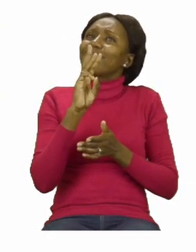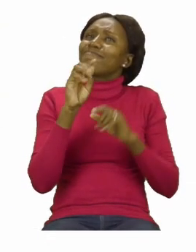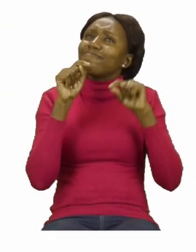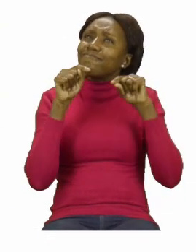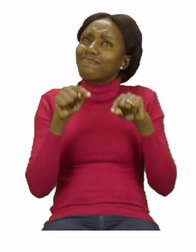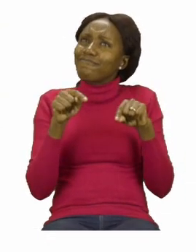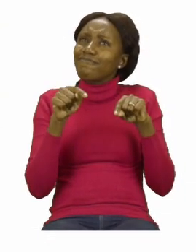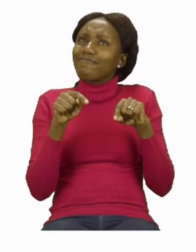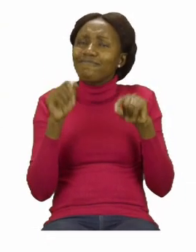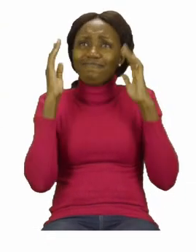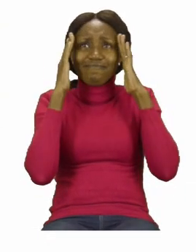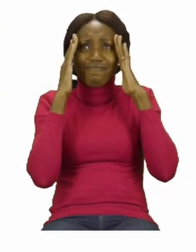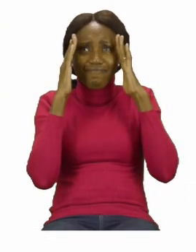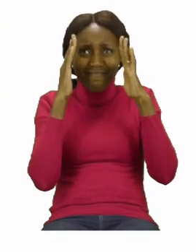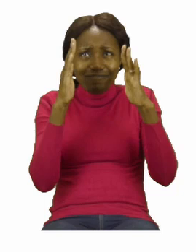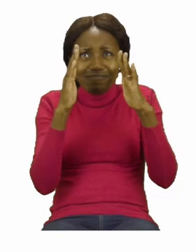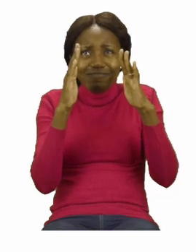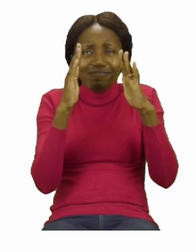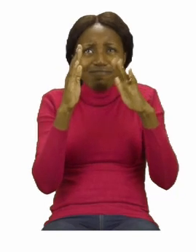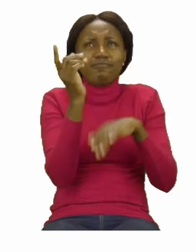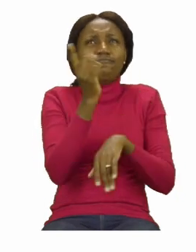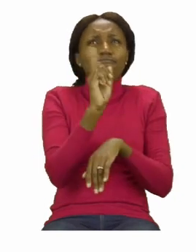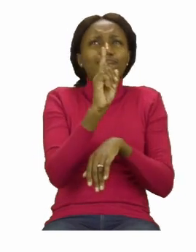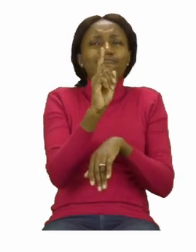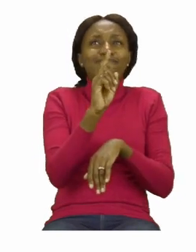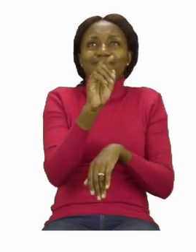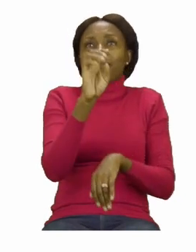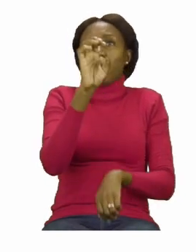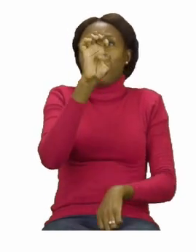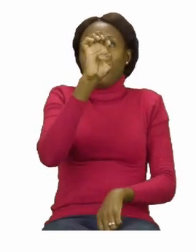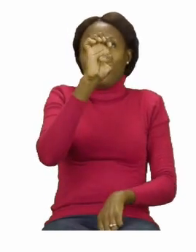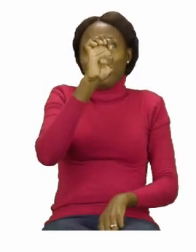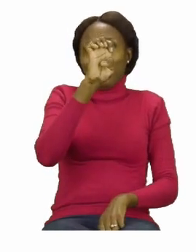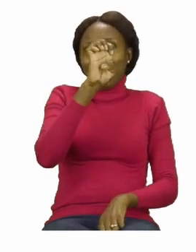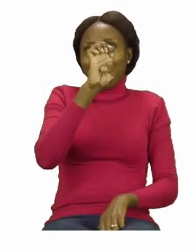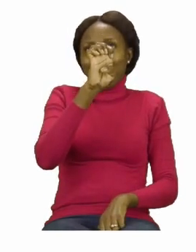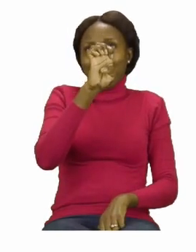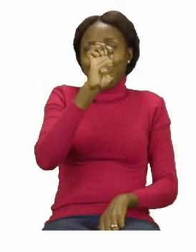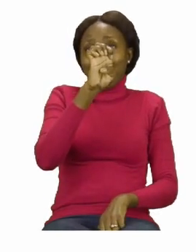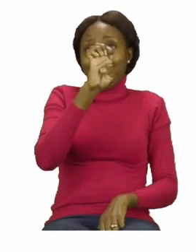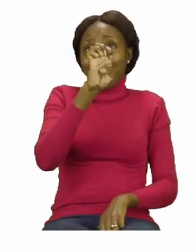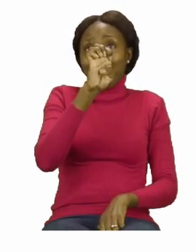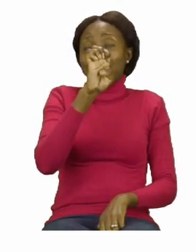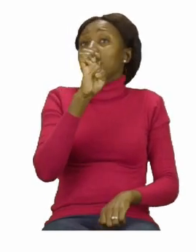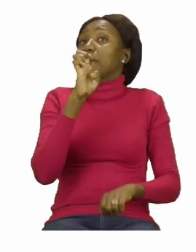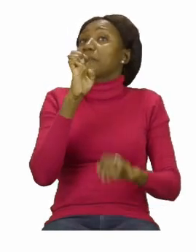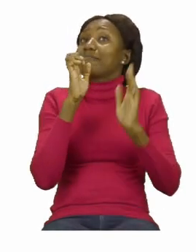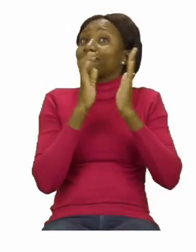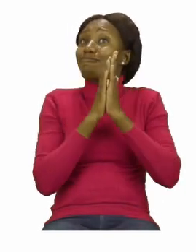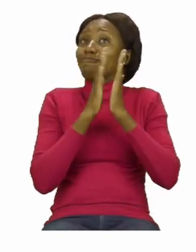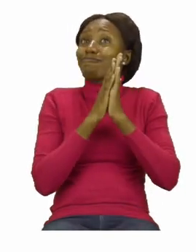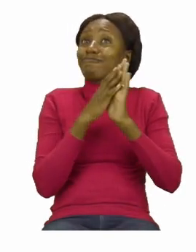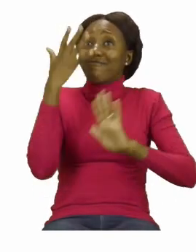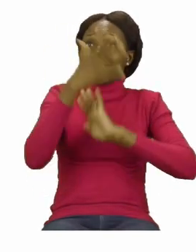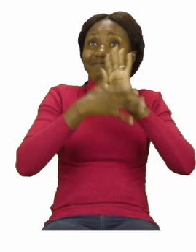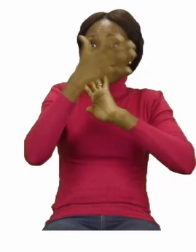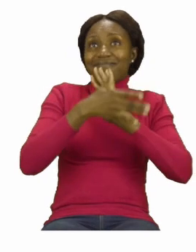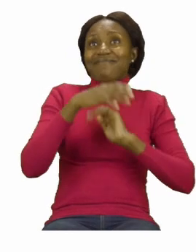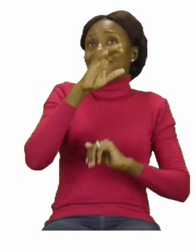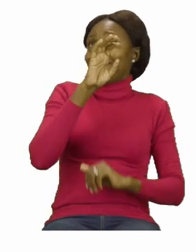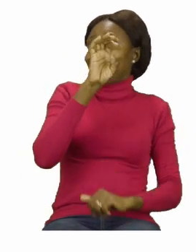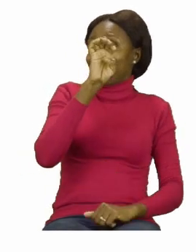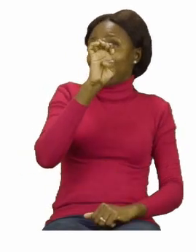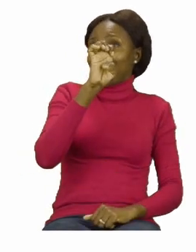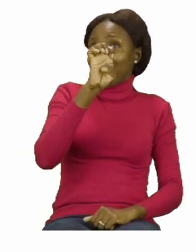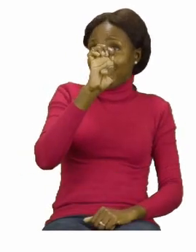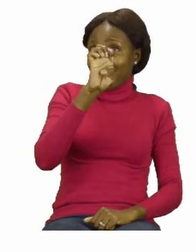doing the sound E. Everyone, let's say E.